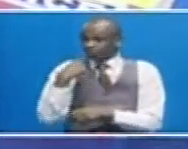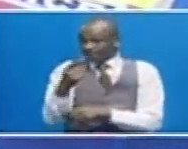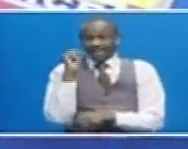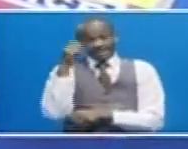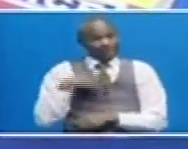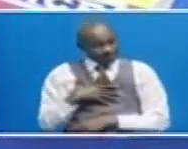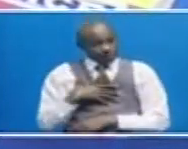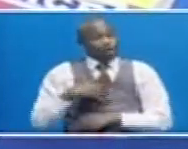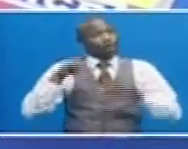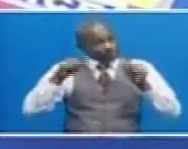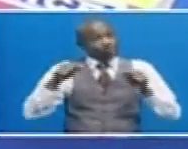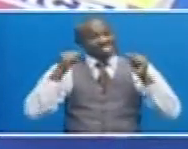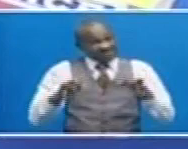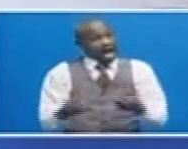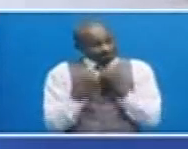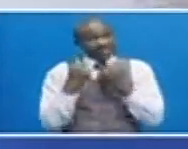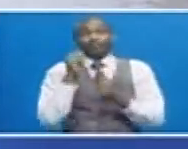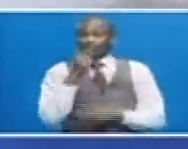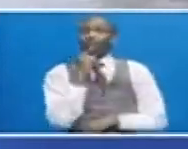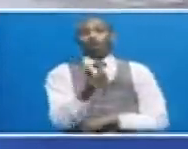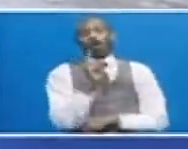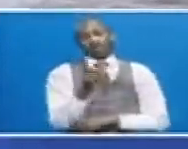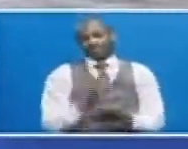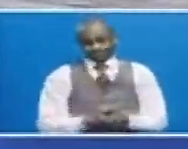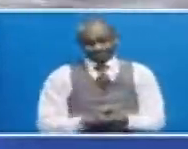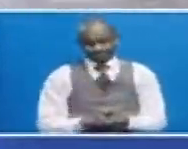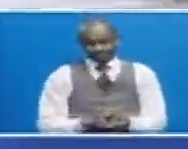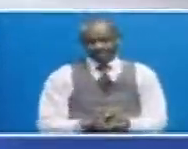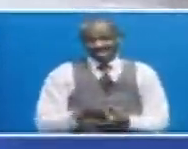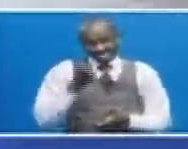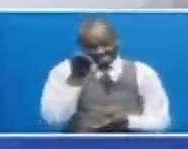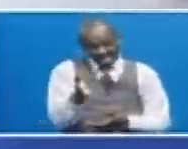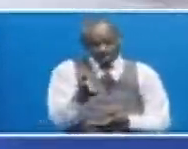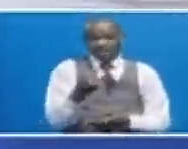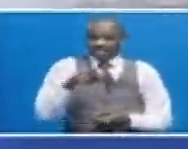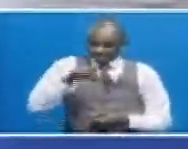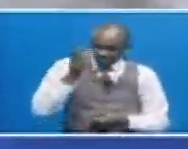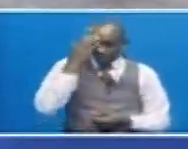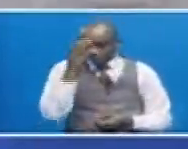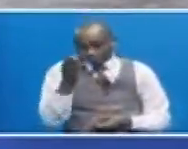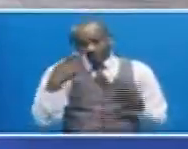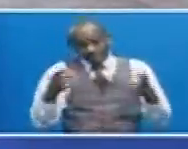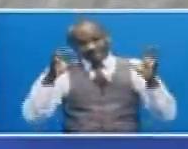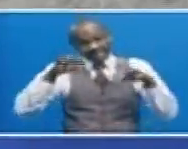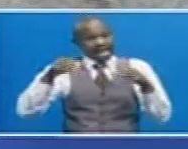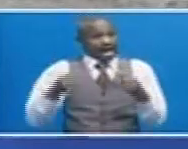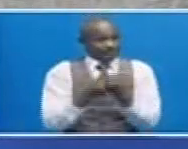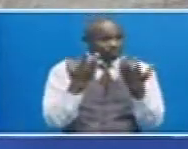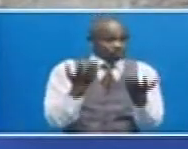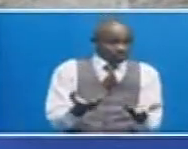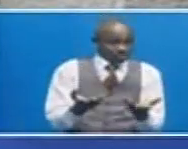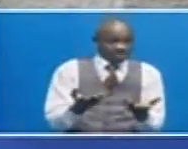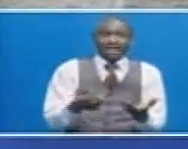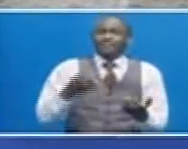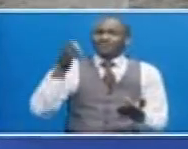kuna kitu kama hicho kitatokezea. While the stakeholders are at loggerheads over the possibility of the rains, the wall that